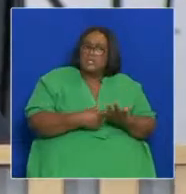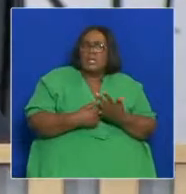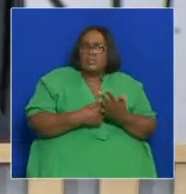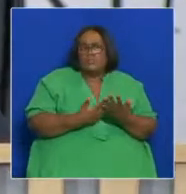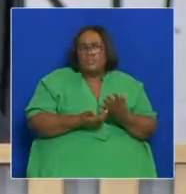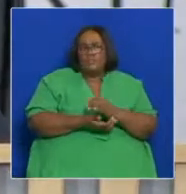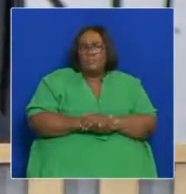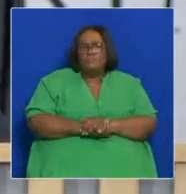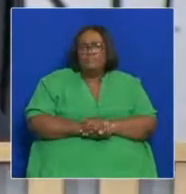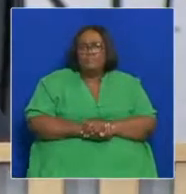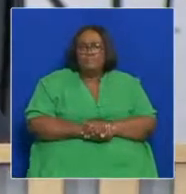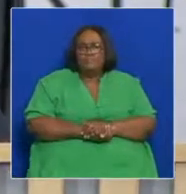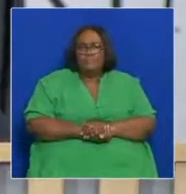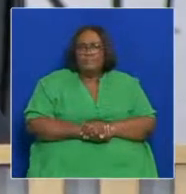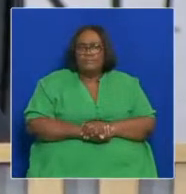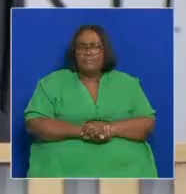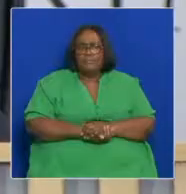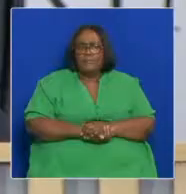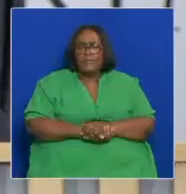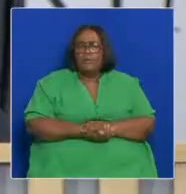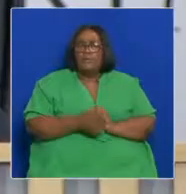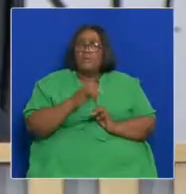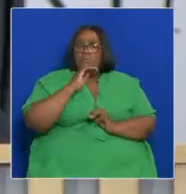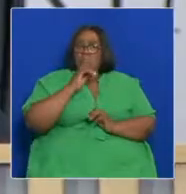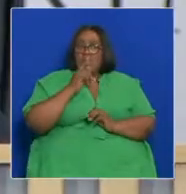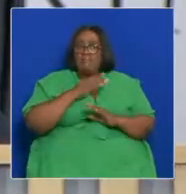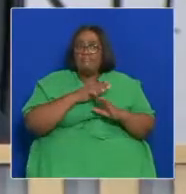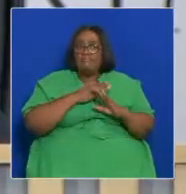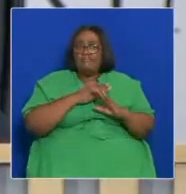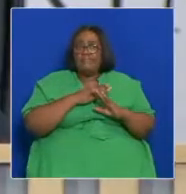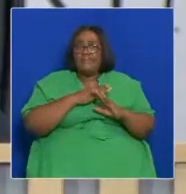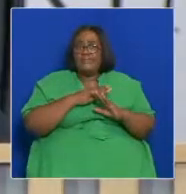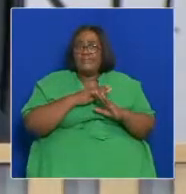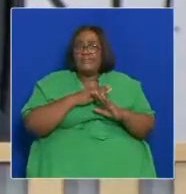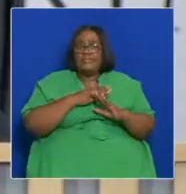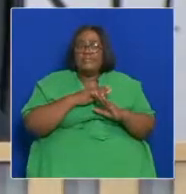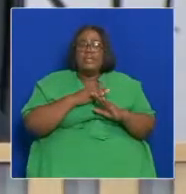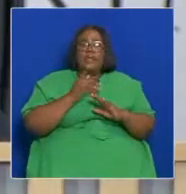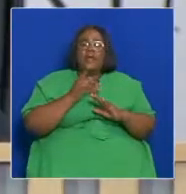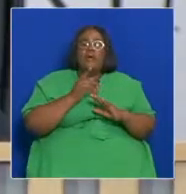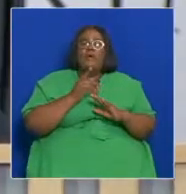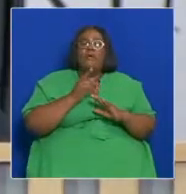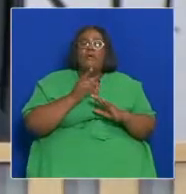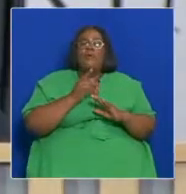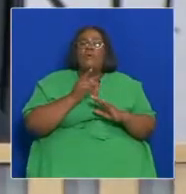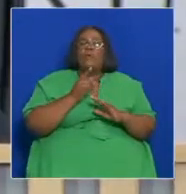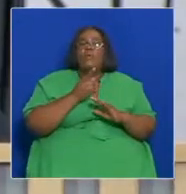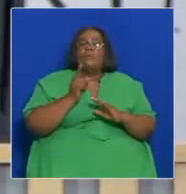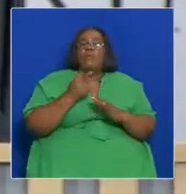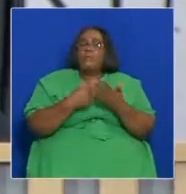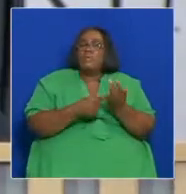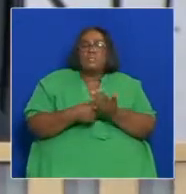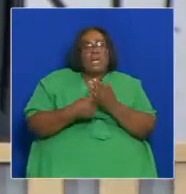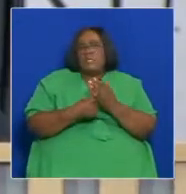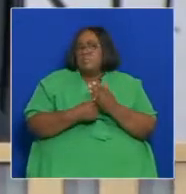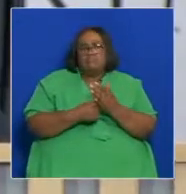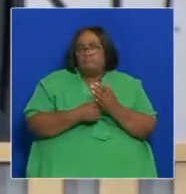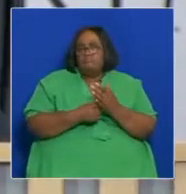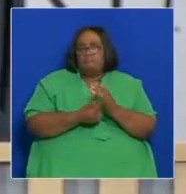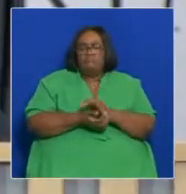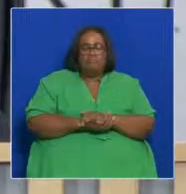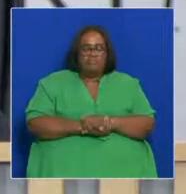There was resistance, you say? They weren't discussed at the OMC. They weren't discussed. Okay, thank you.